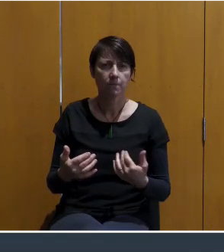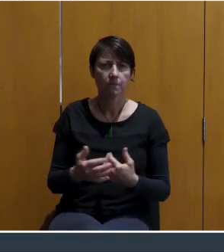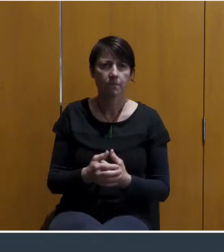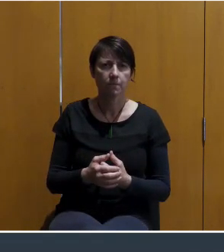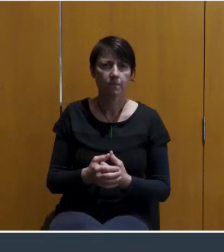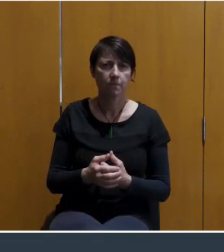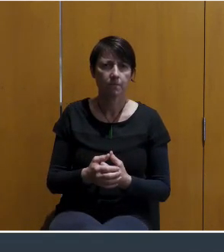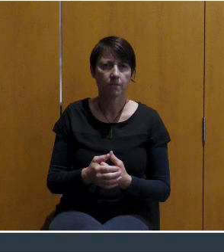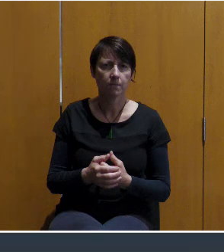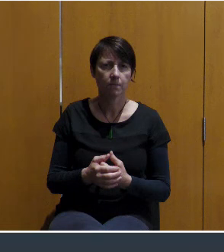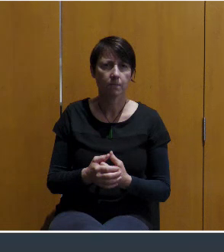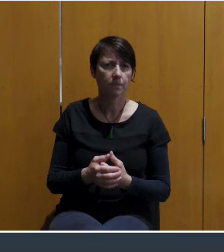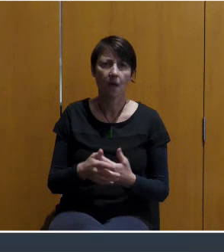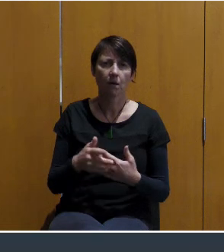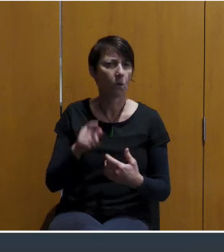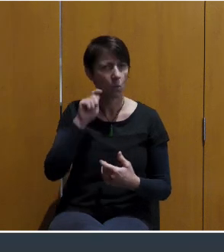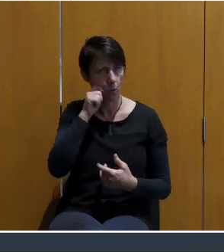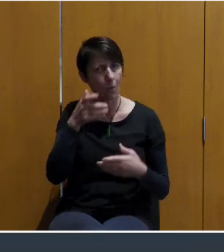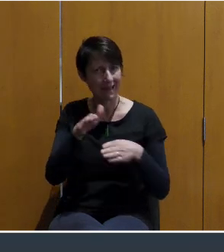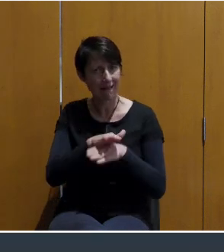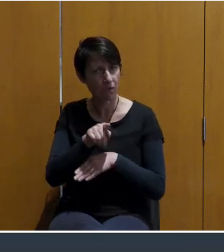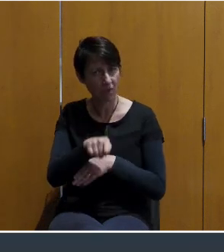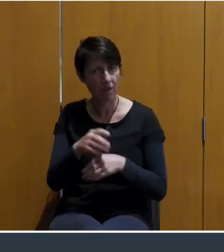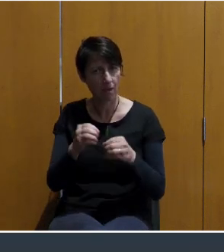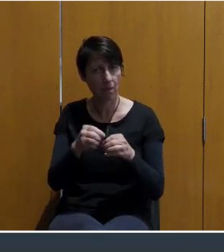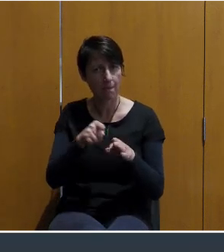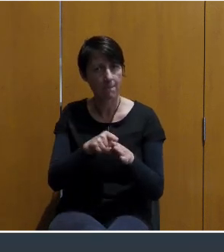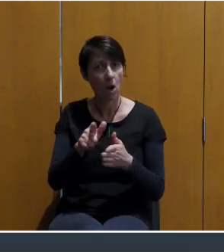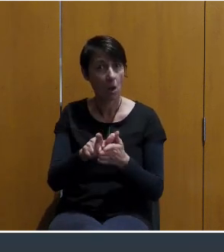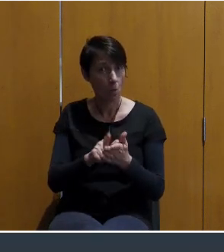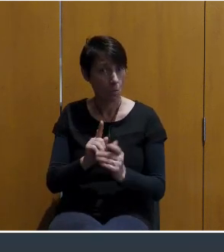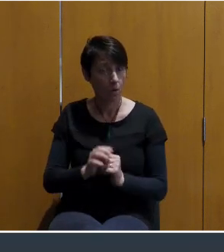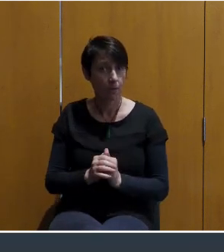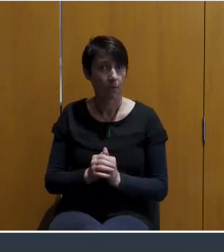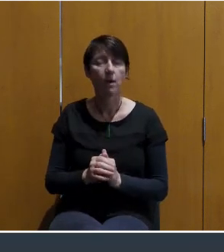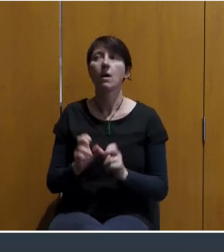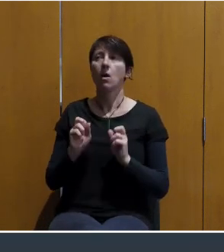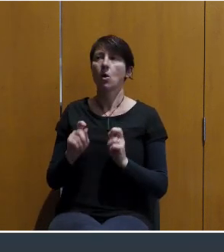Pauline, I can take that one if you like. Yeah, sure. So